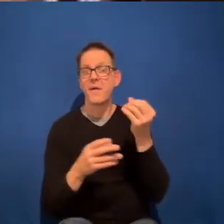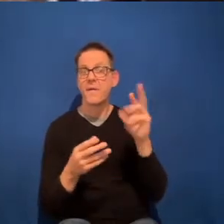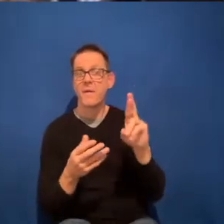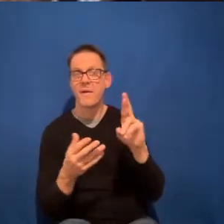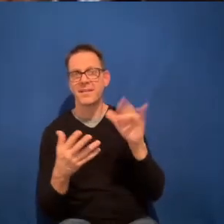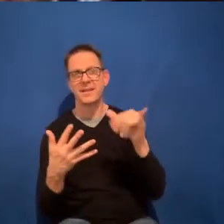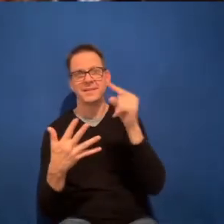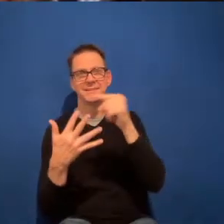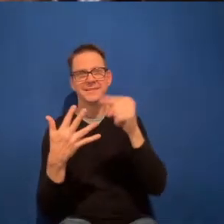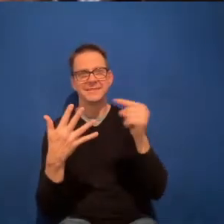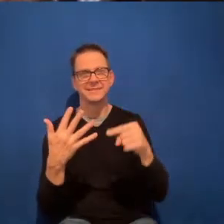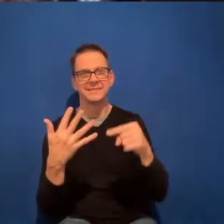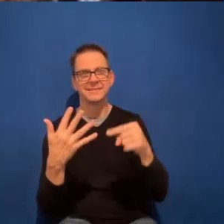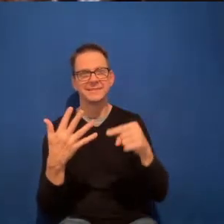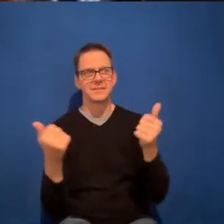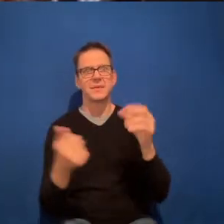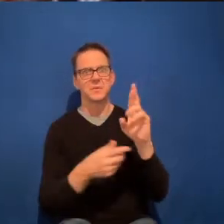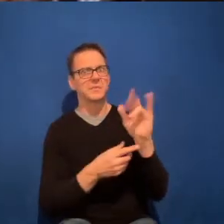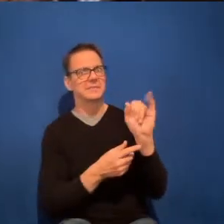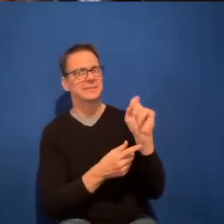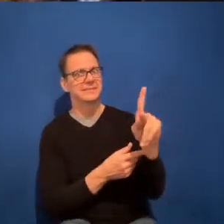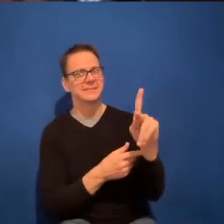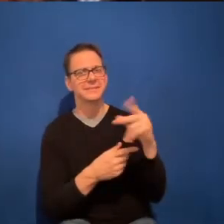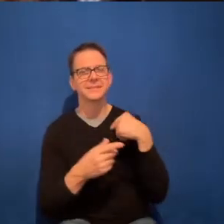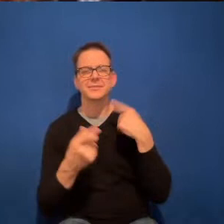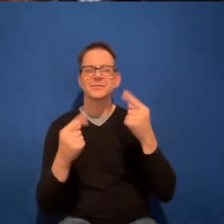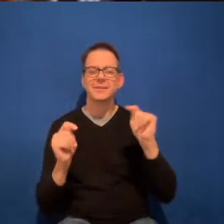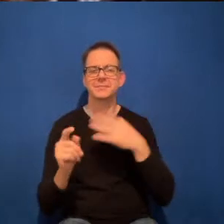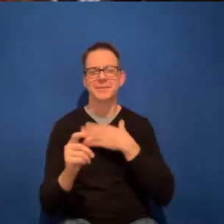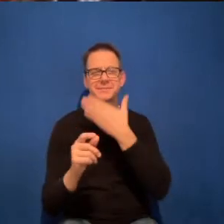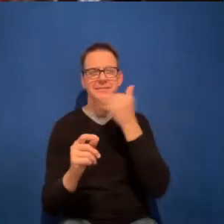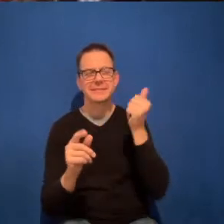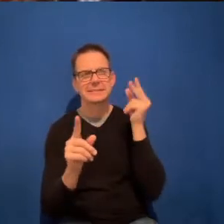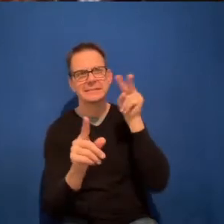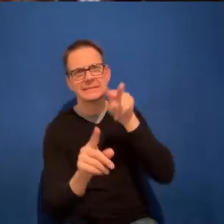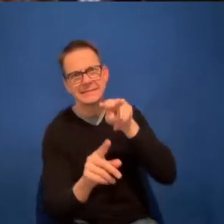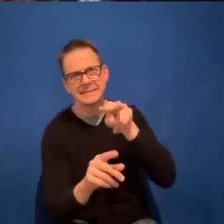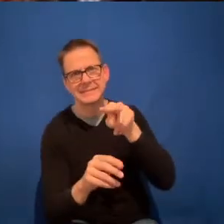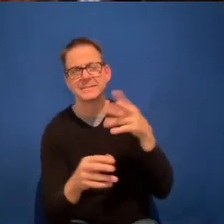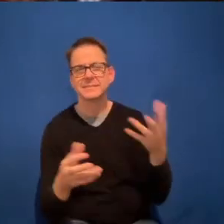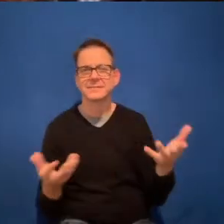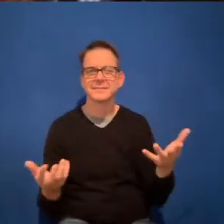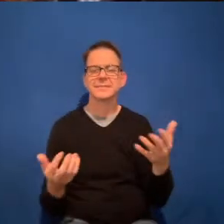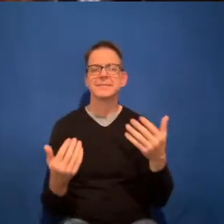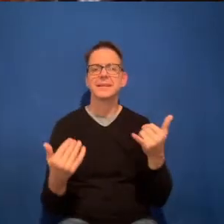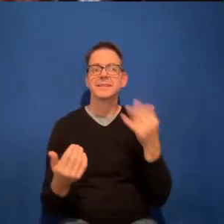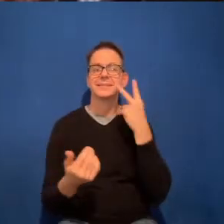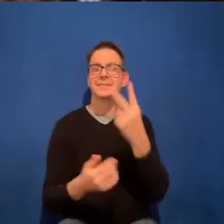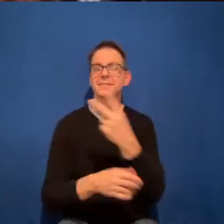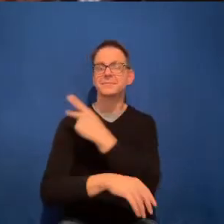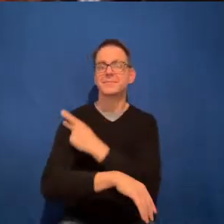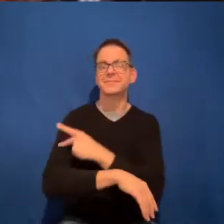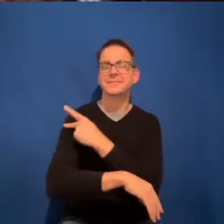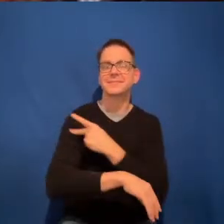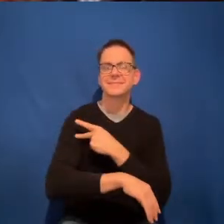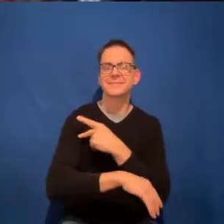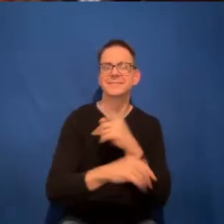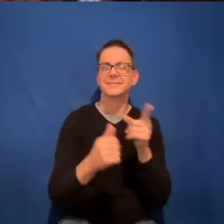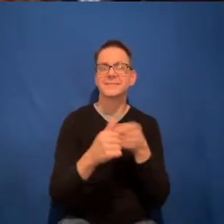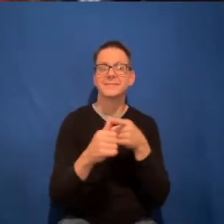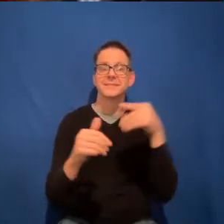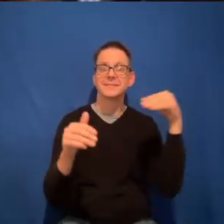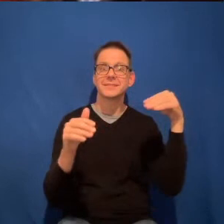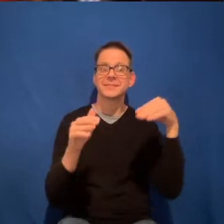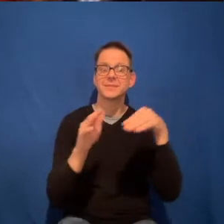we did our best. And at times when we wanted to see a patient, we had called it in. So first wave, it